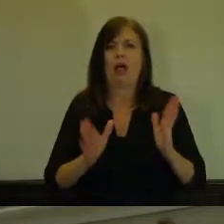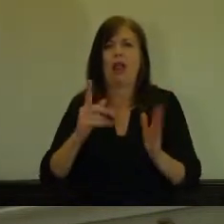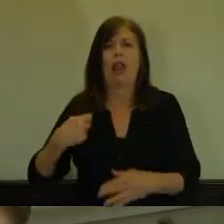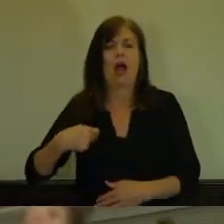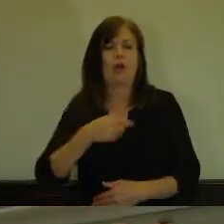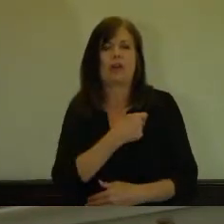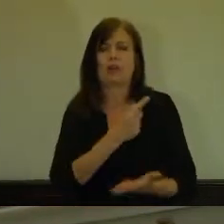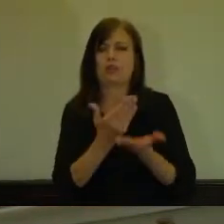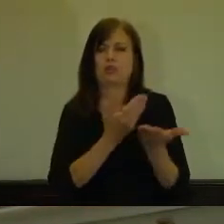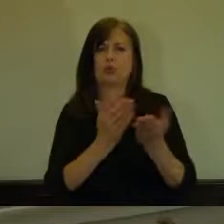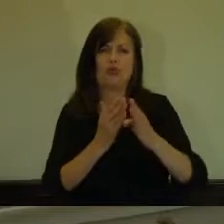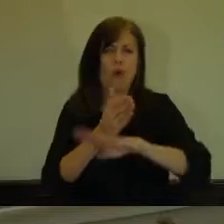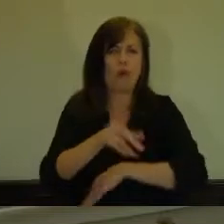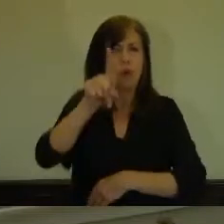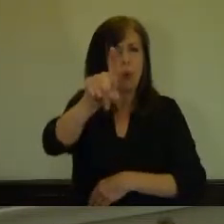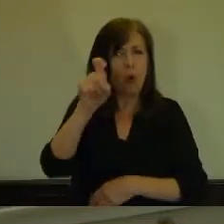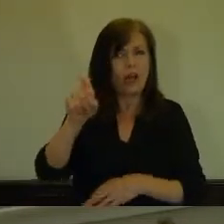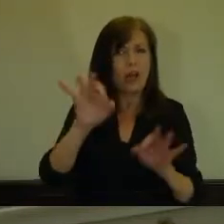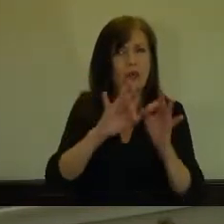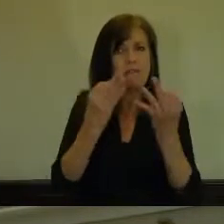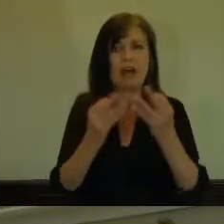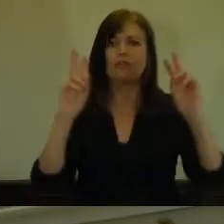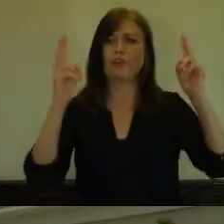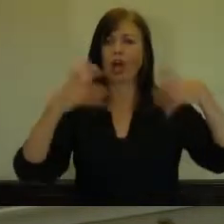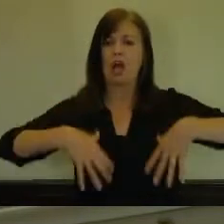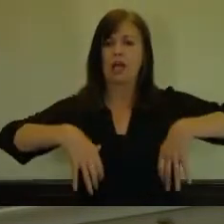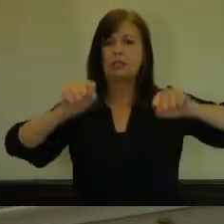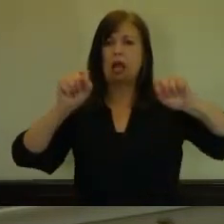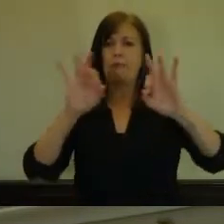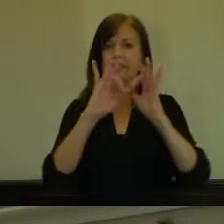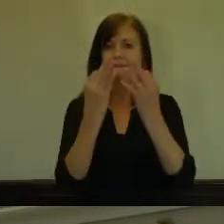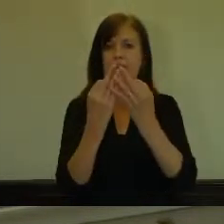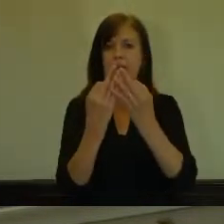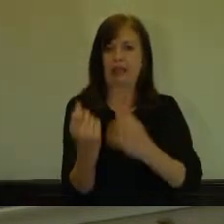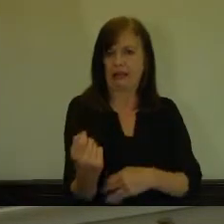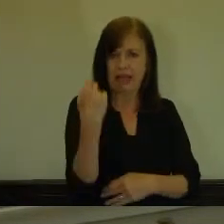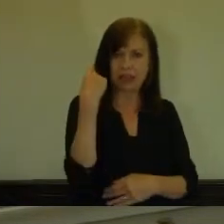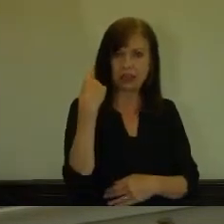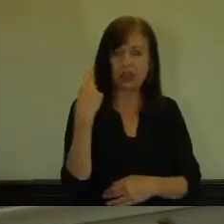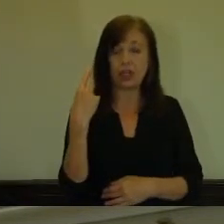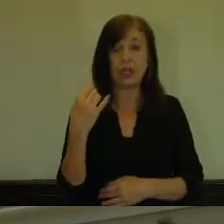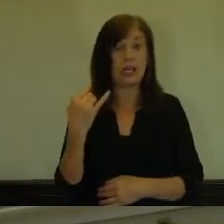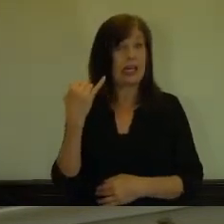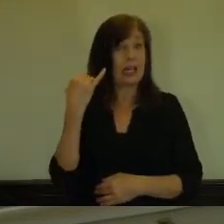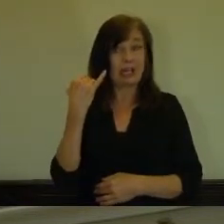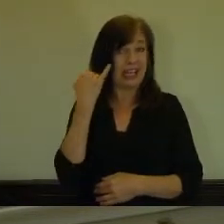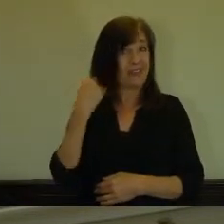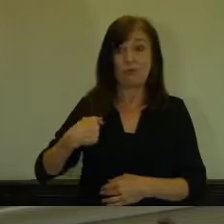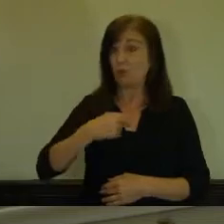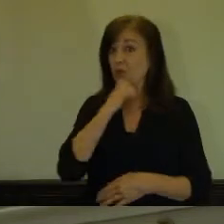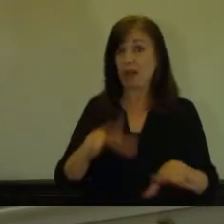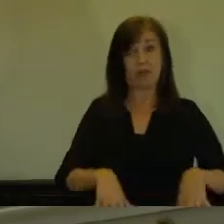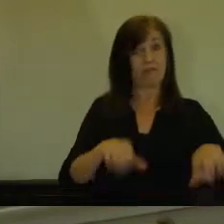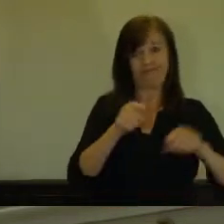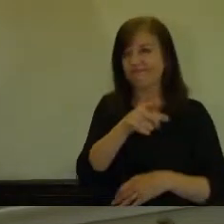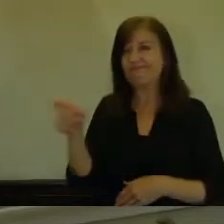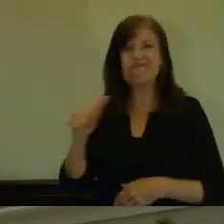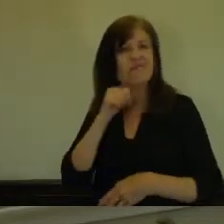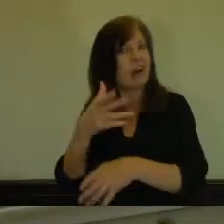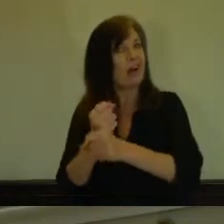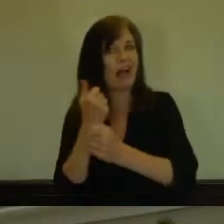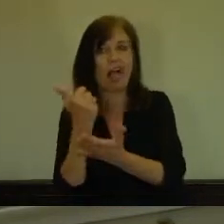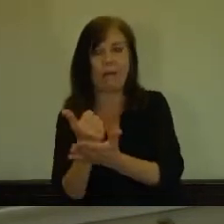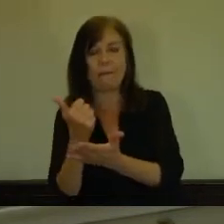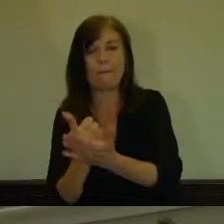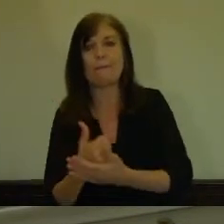serve over 100 families through our Adoptive Families program this past year who otherwise would not have been served. It has allowed us